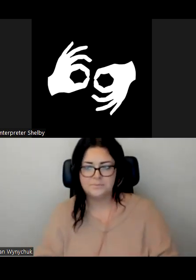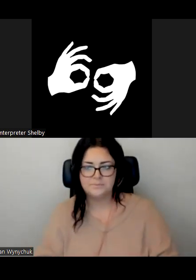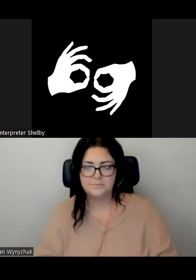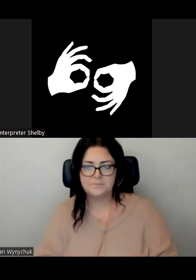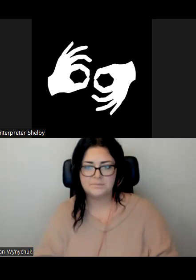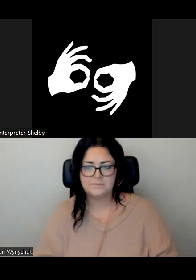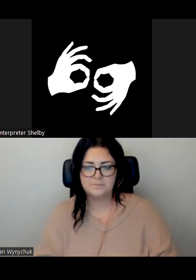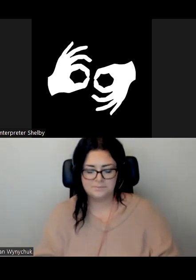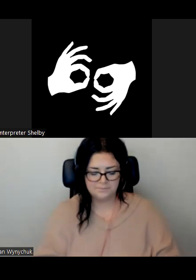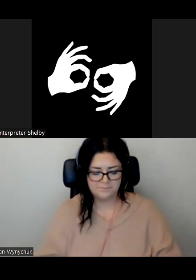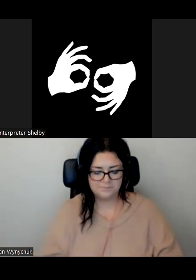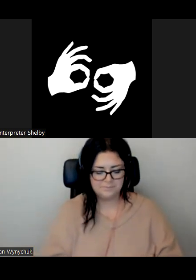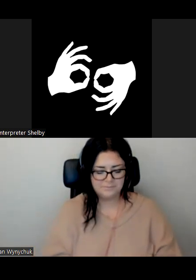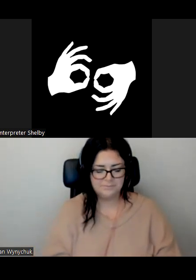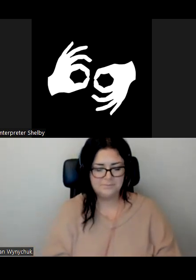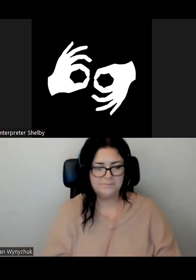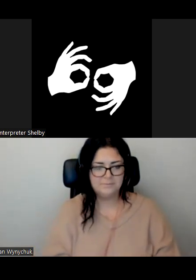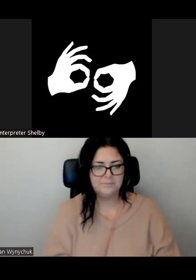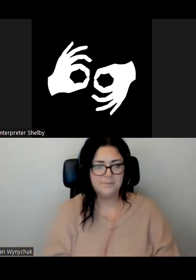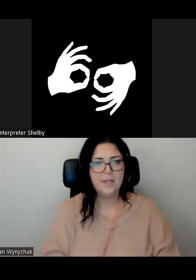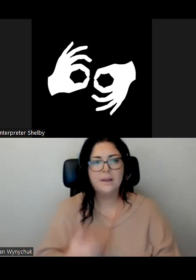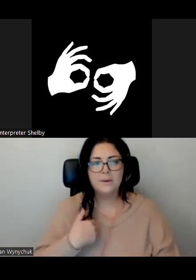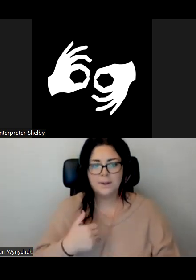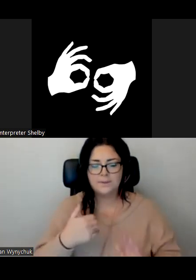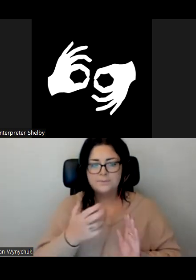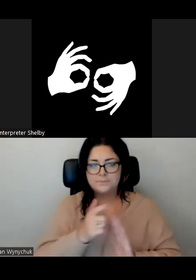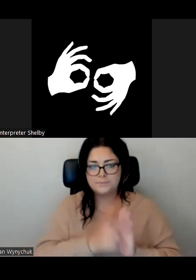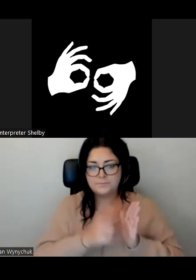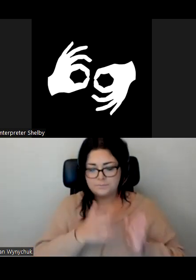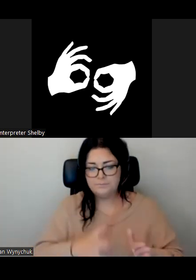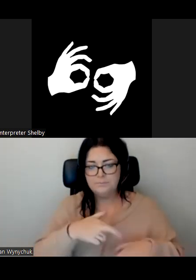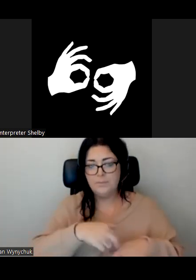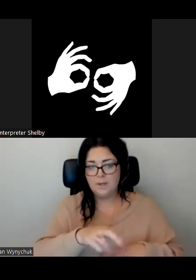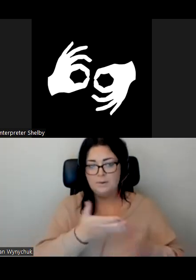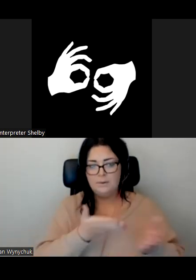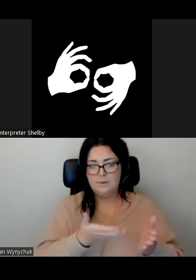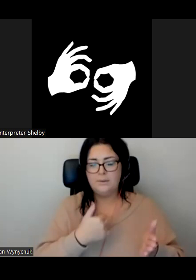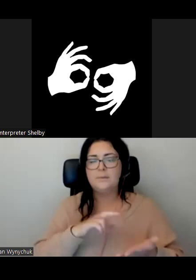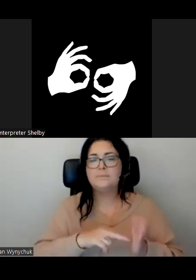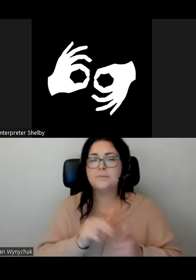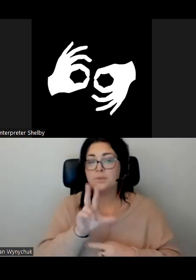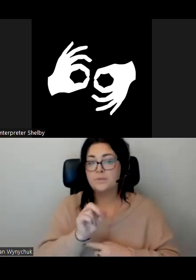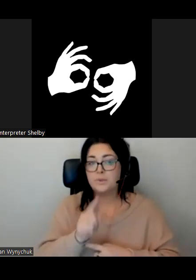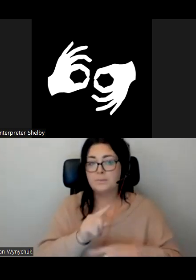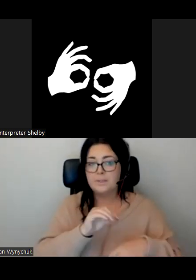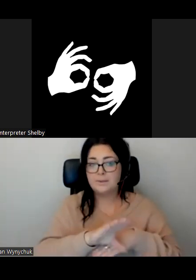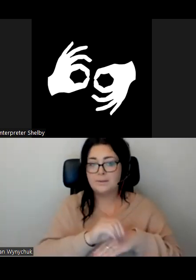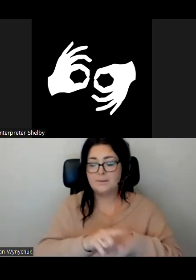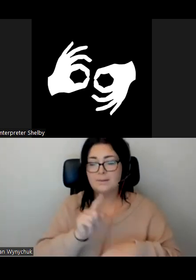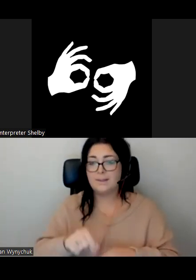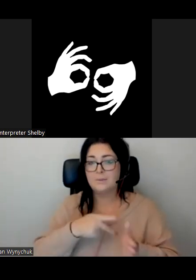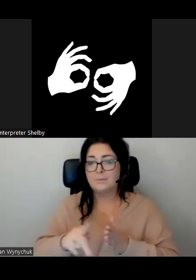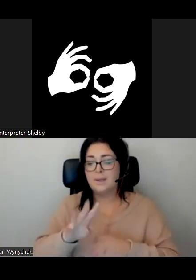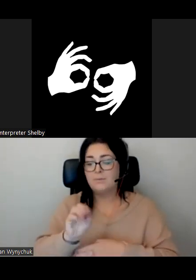As an aside to that, we also offer what's called our lawyer referral service. This is a 30-minute consultation for $40,